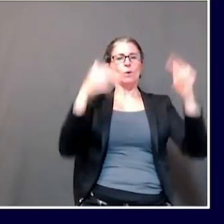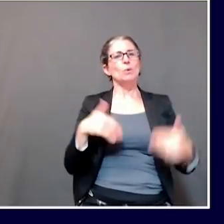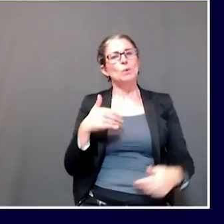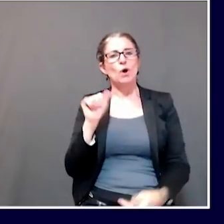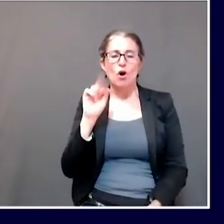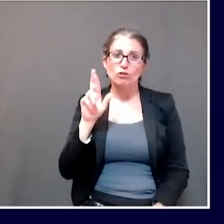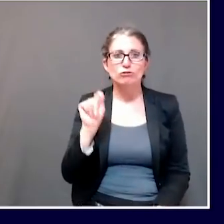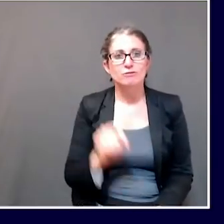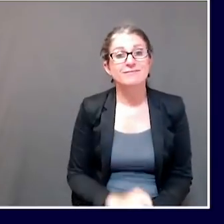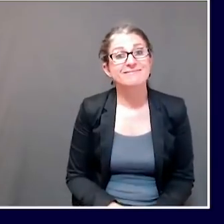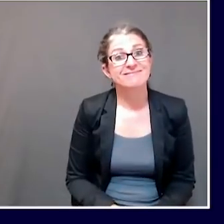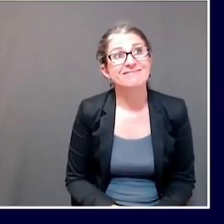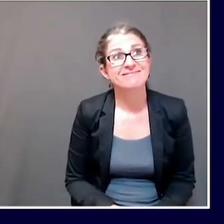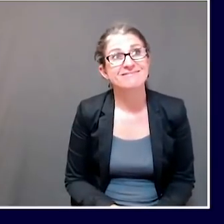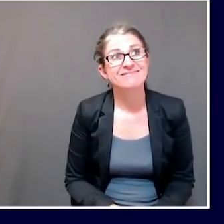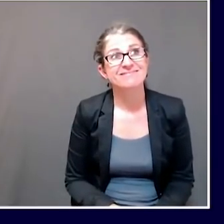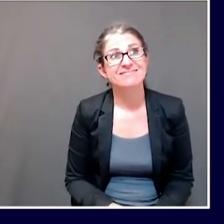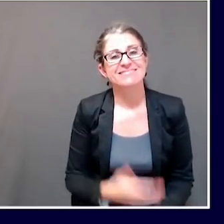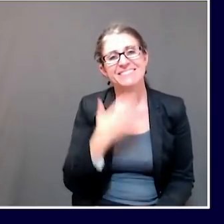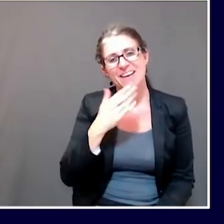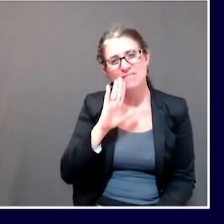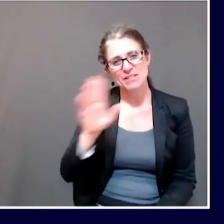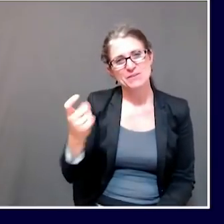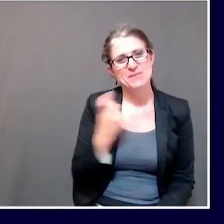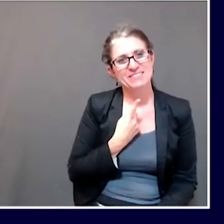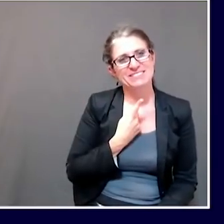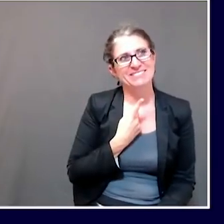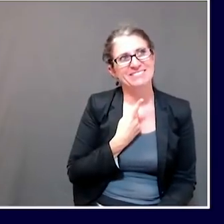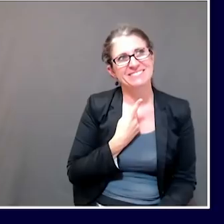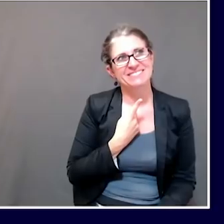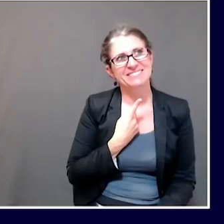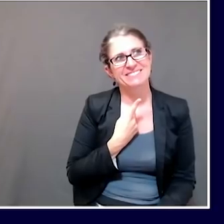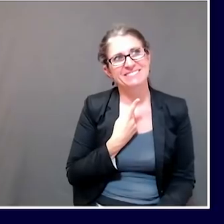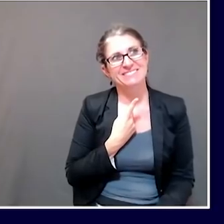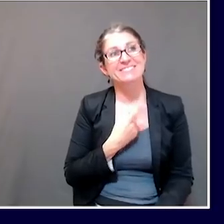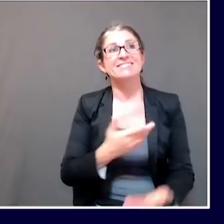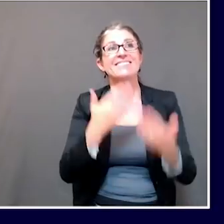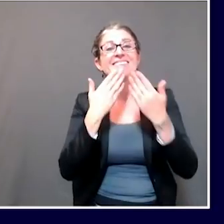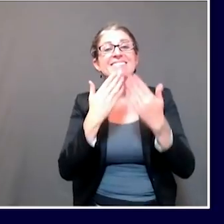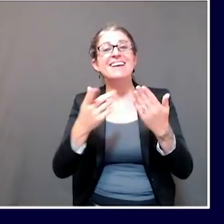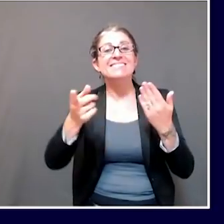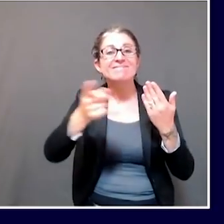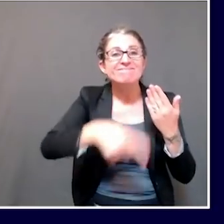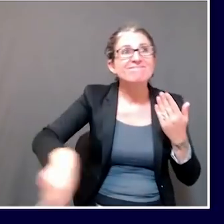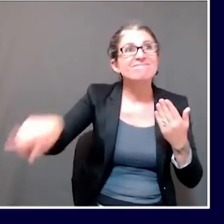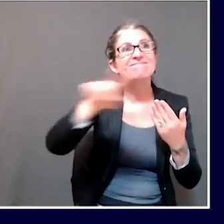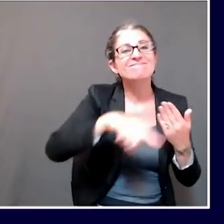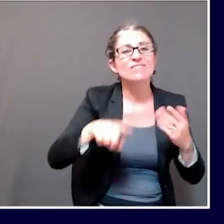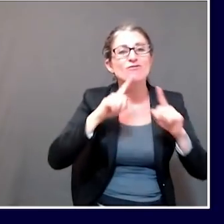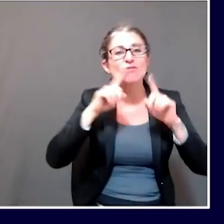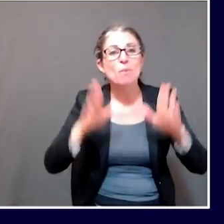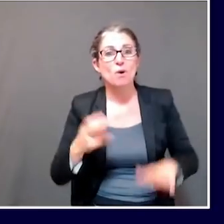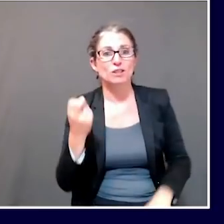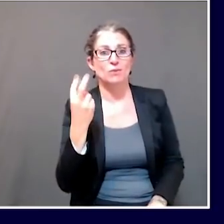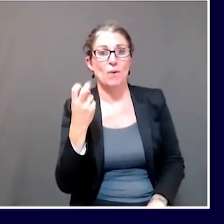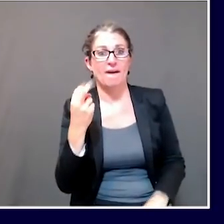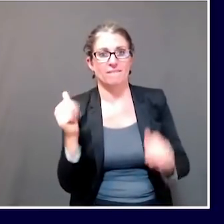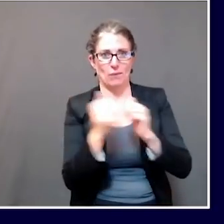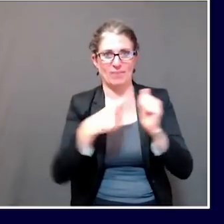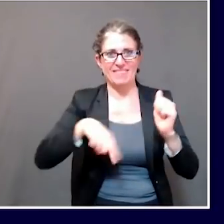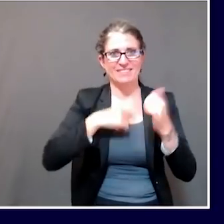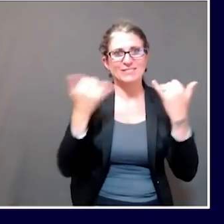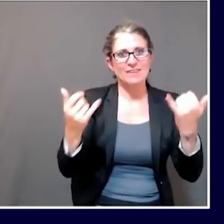that question. And I'd like to, as always, thank all 12 of our media colleagues today for their good questions. Before we